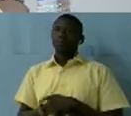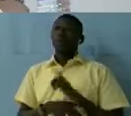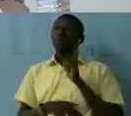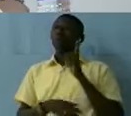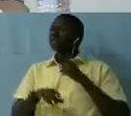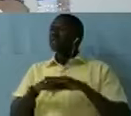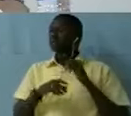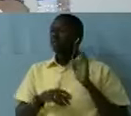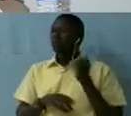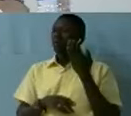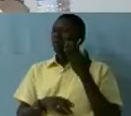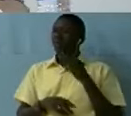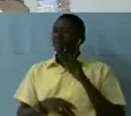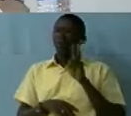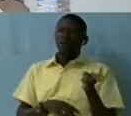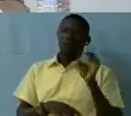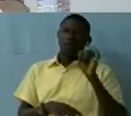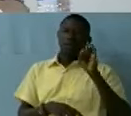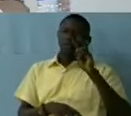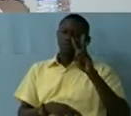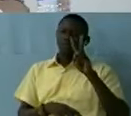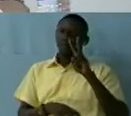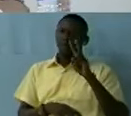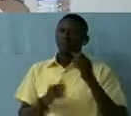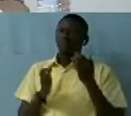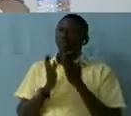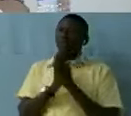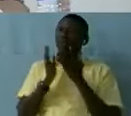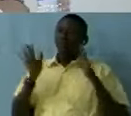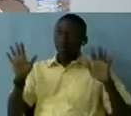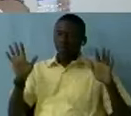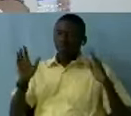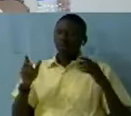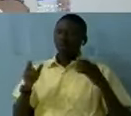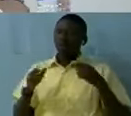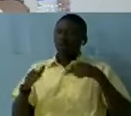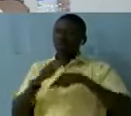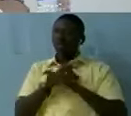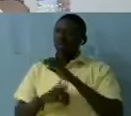once went for an HIV commemoration in Fonyibiam.